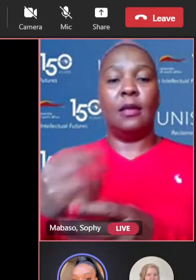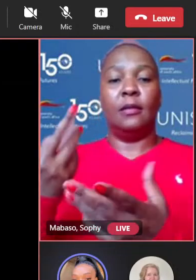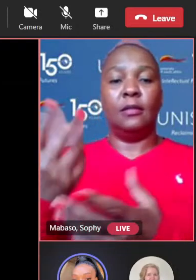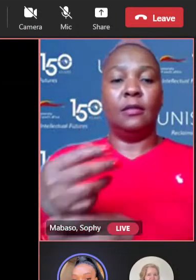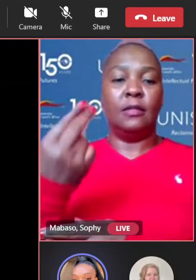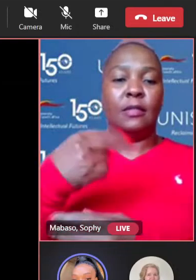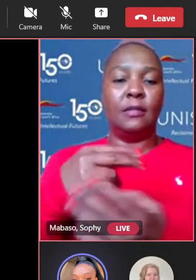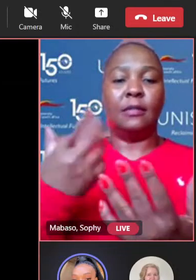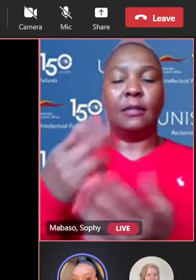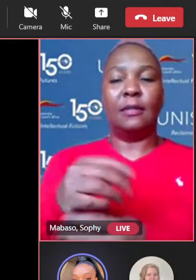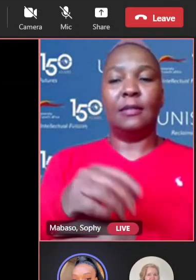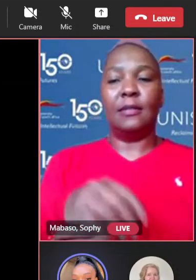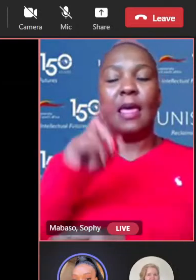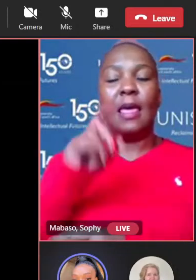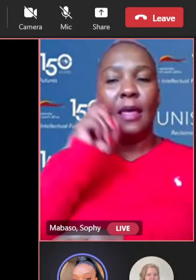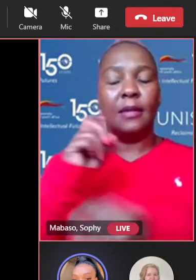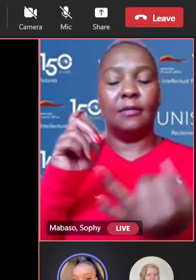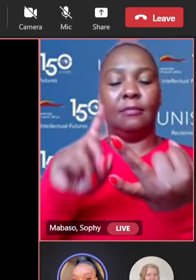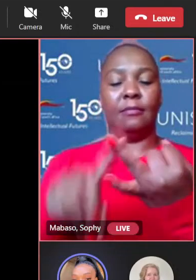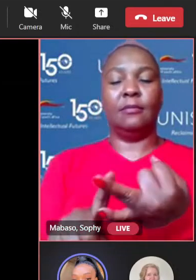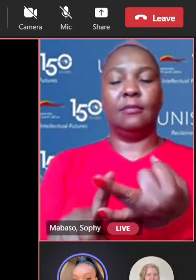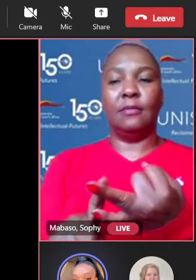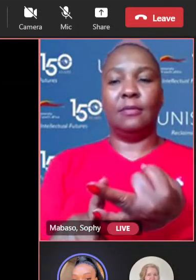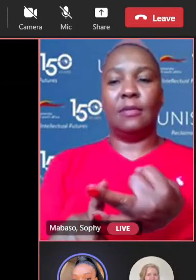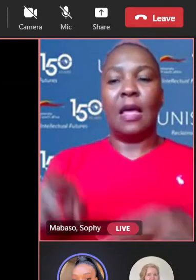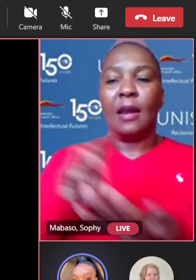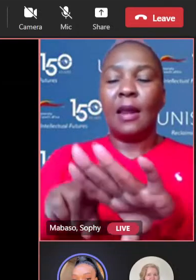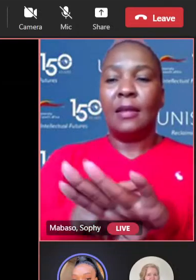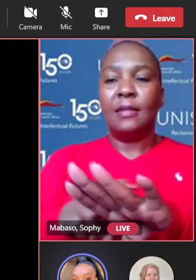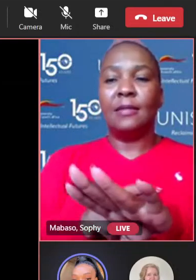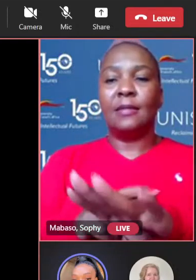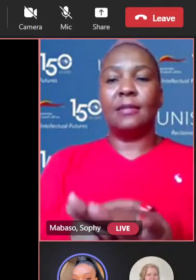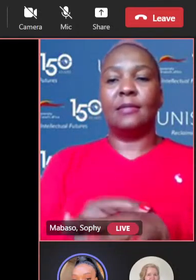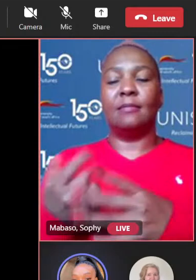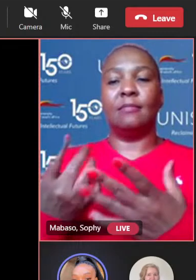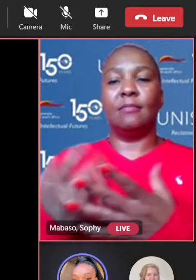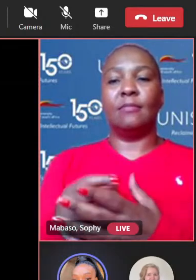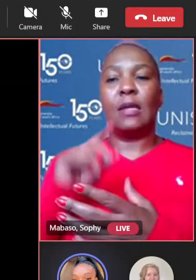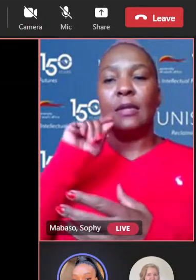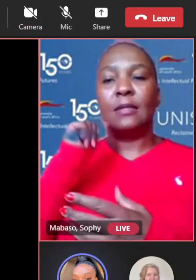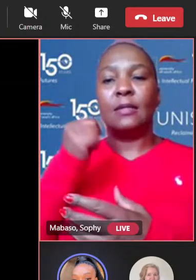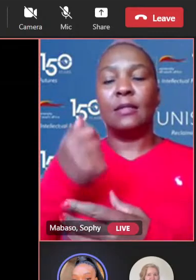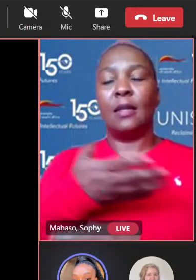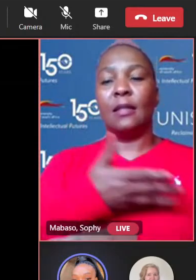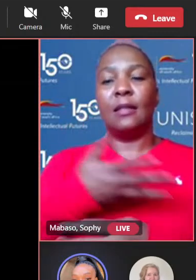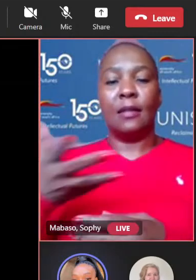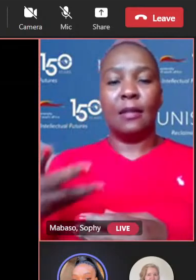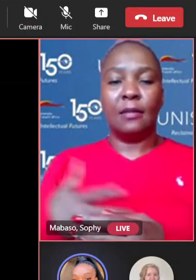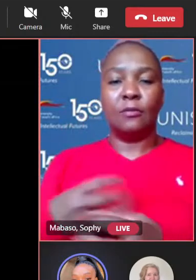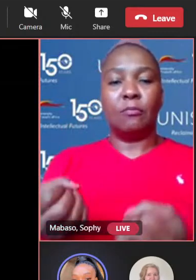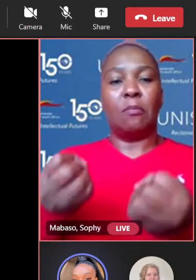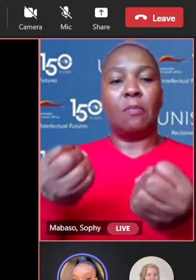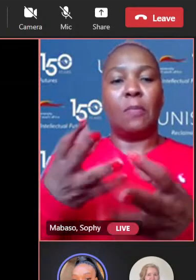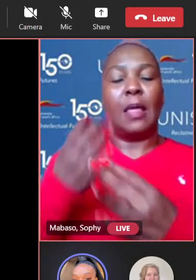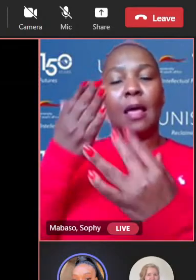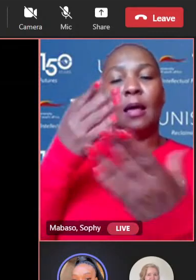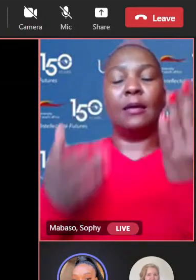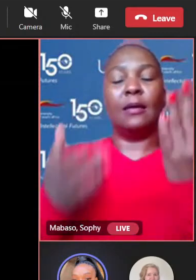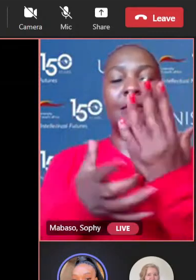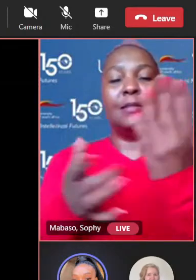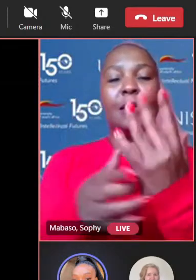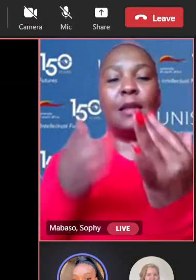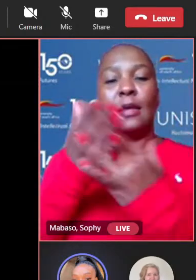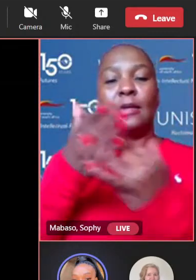the gender, etc. We do have the services that are offered by digital access centers, which